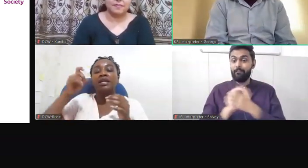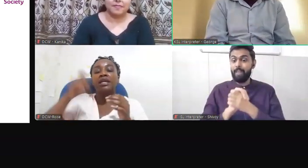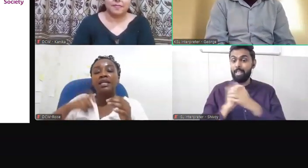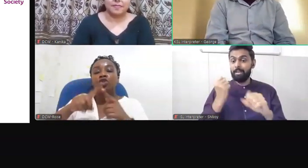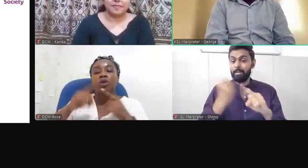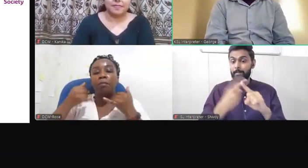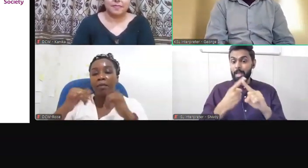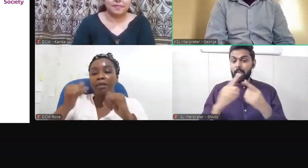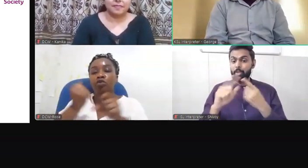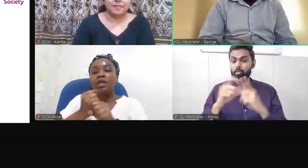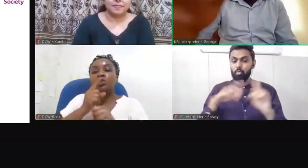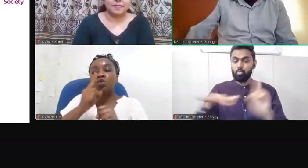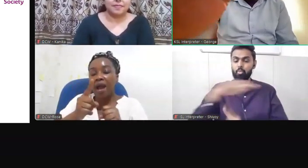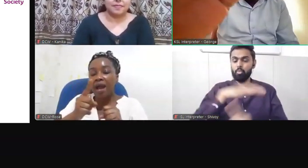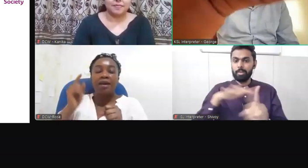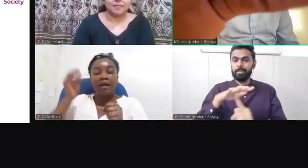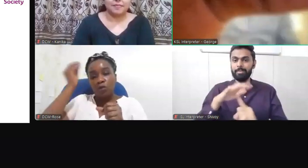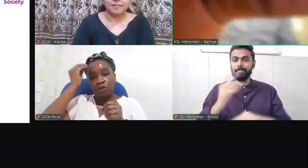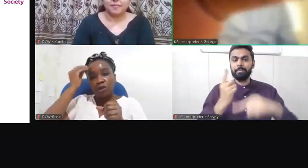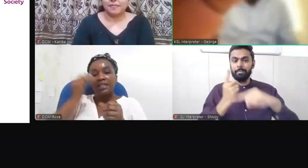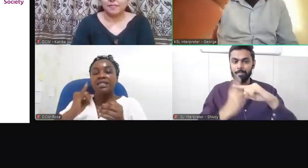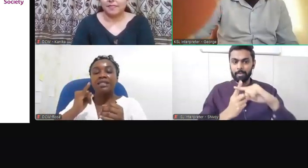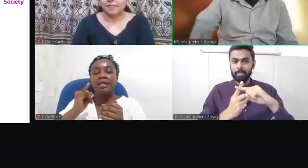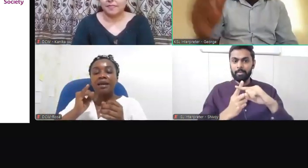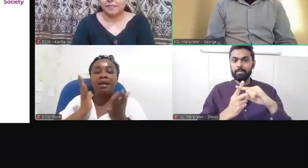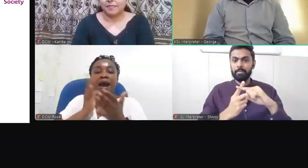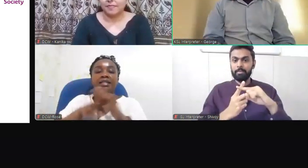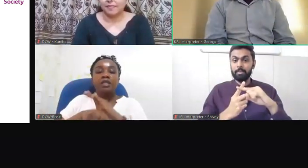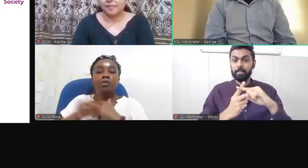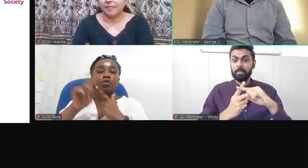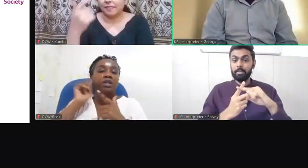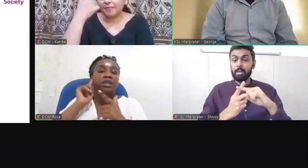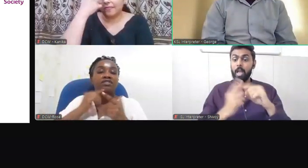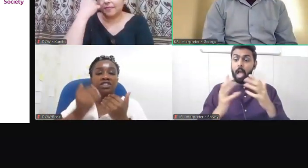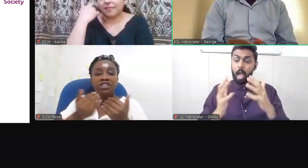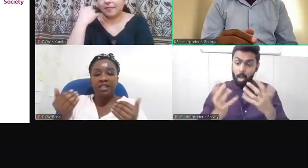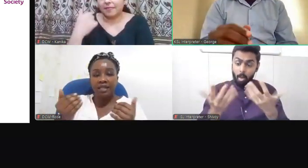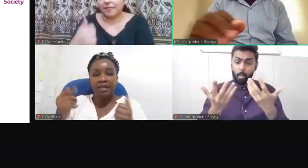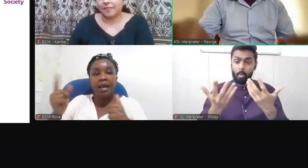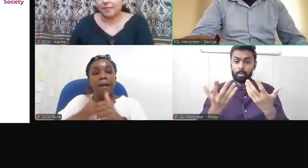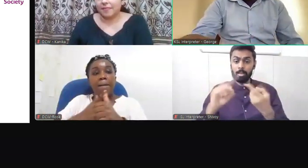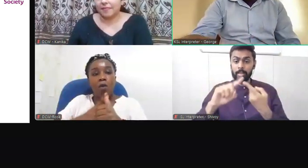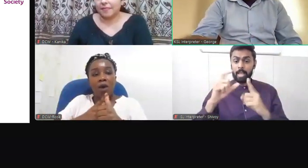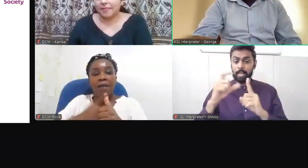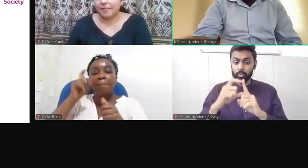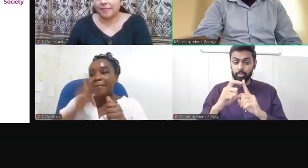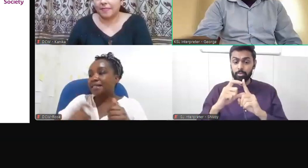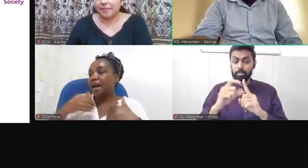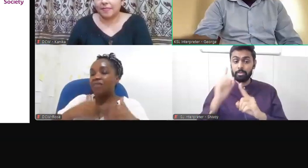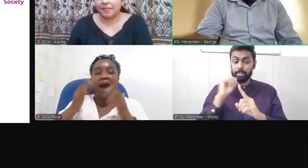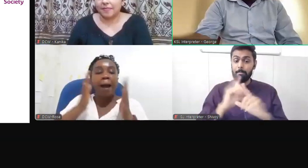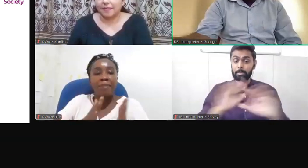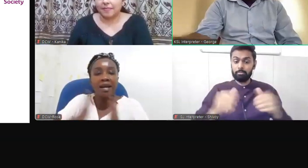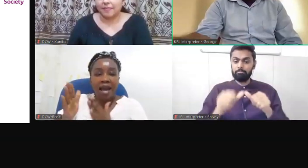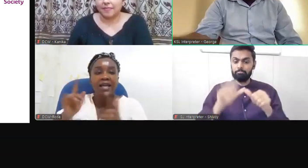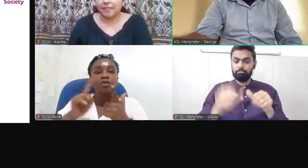like, or what we need to implement or to ensure that education is accessible to the deaf children.